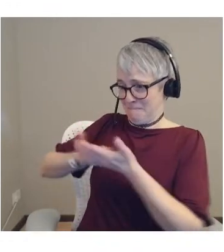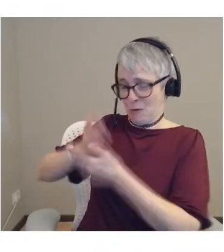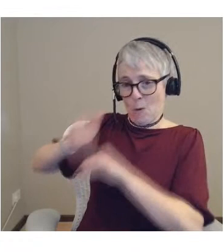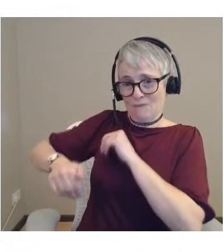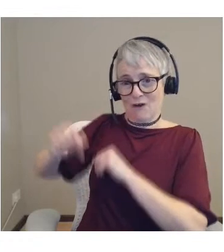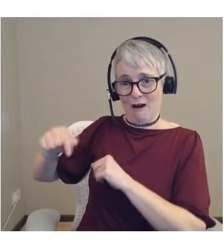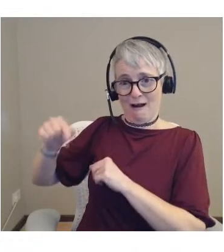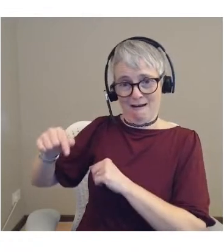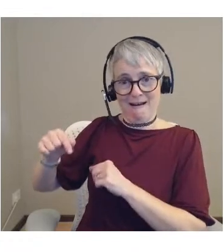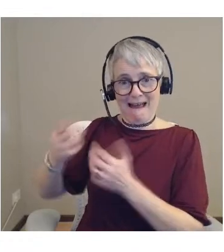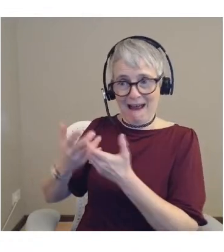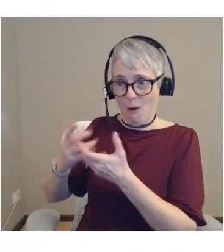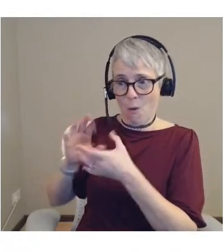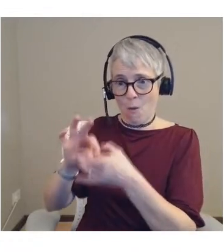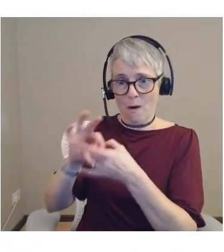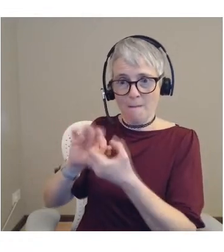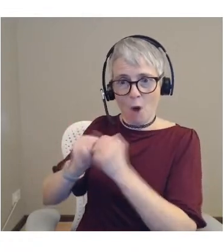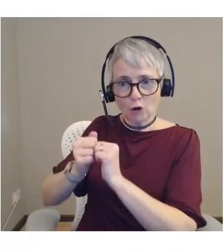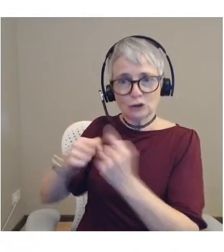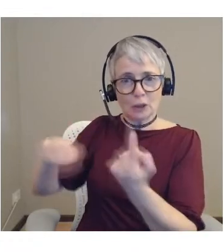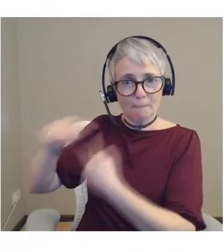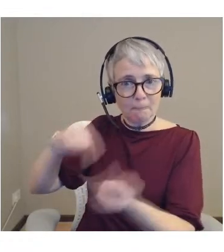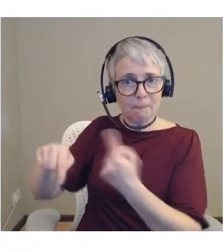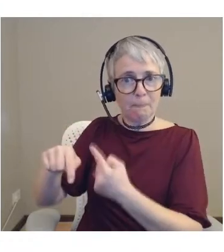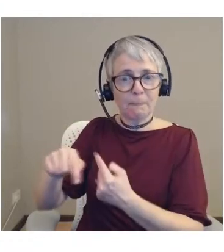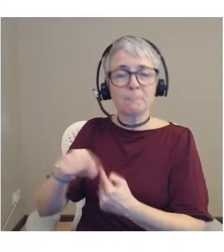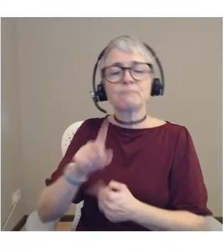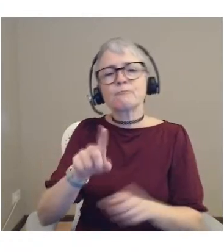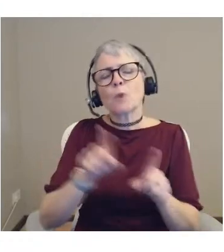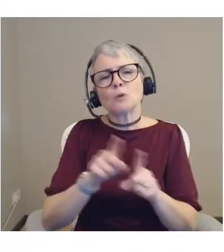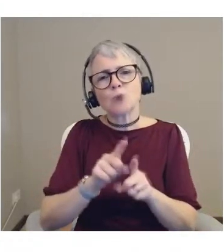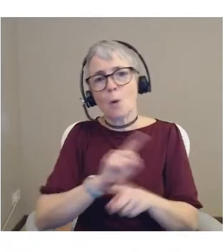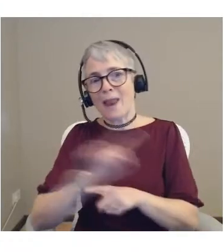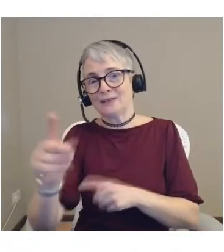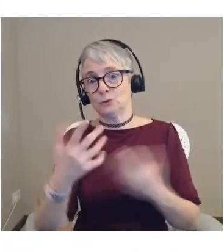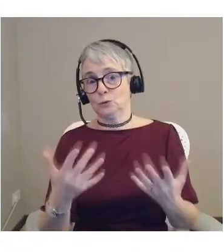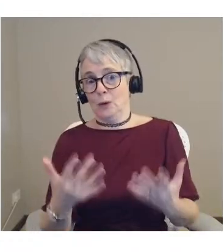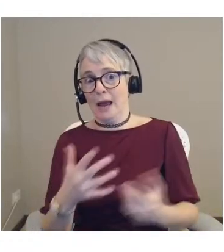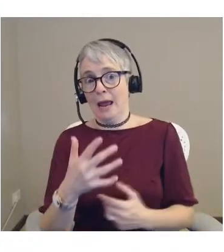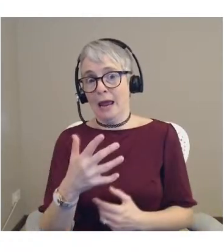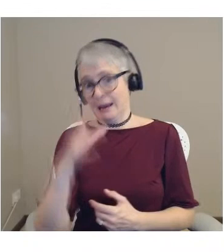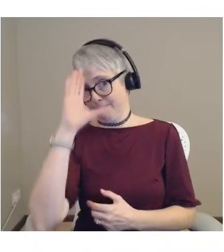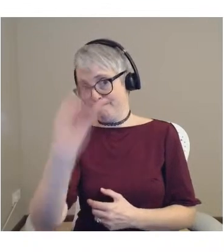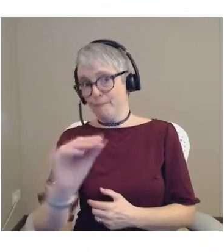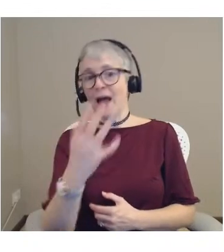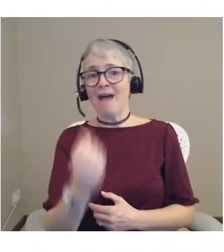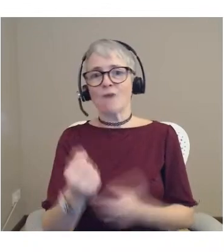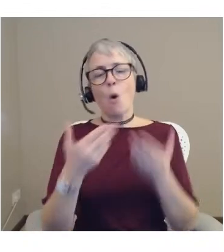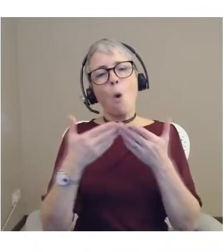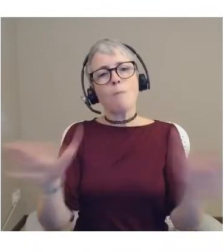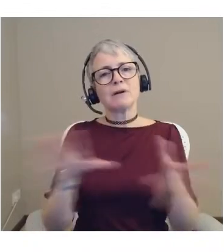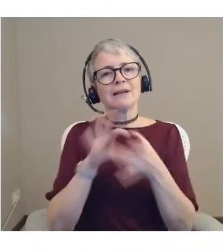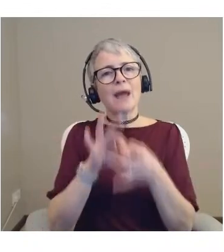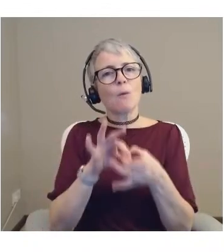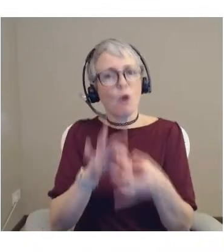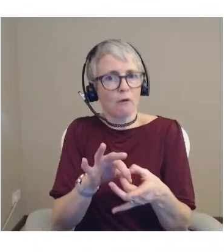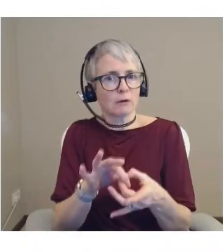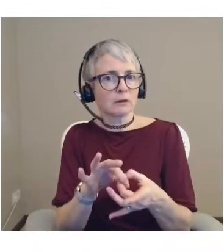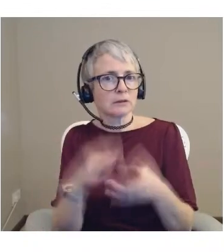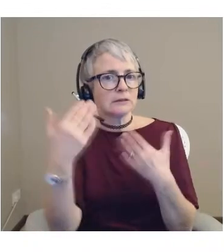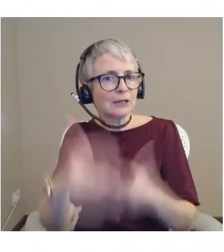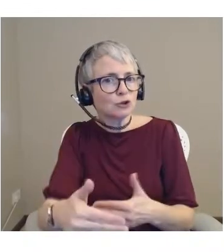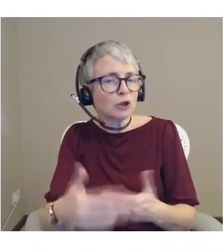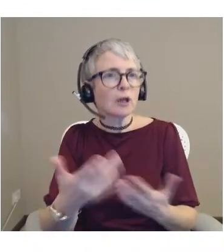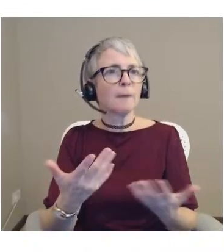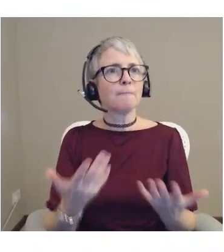and the ways that we work. And what I would also say is we're running a session later today, an open networking session. Certainly we sit in the